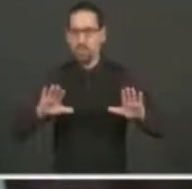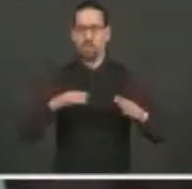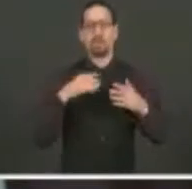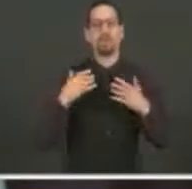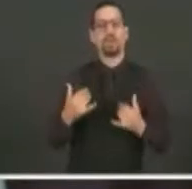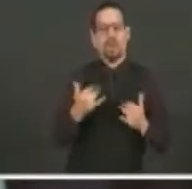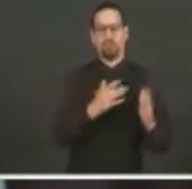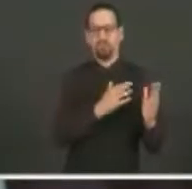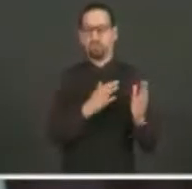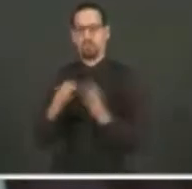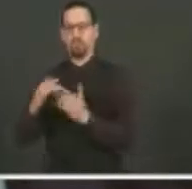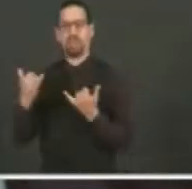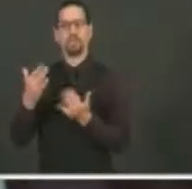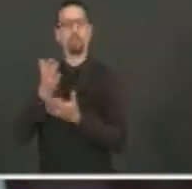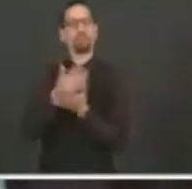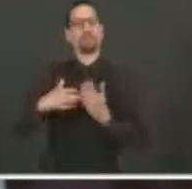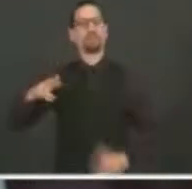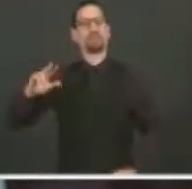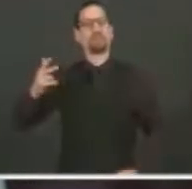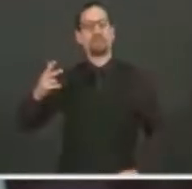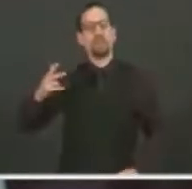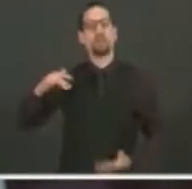to take a different approach.